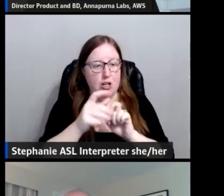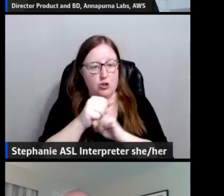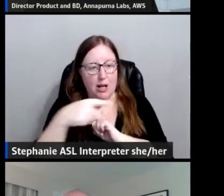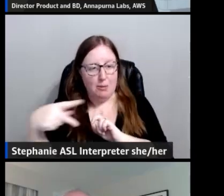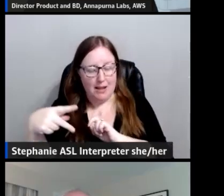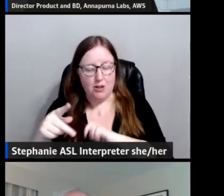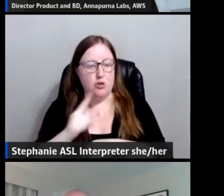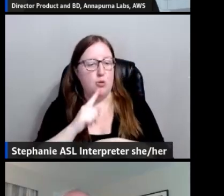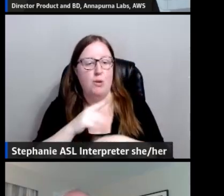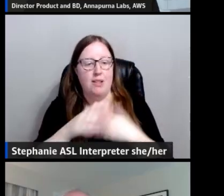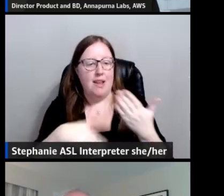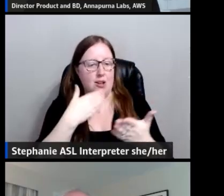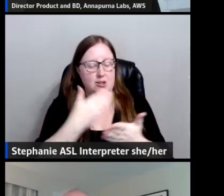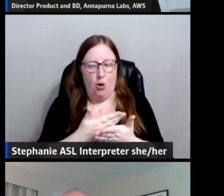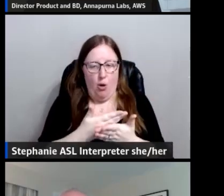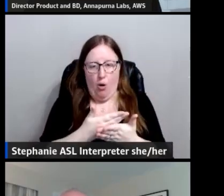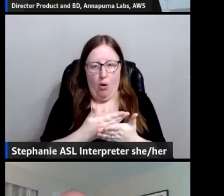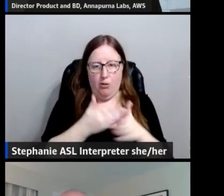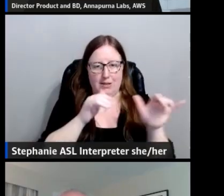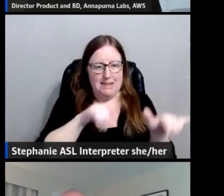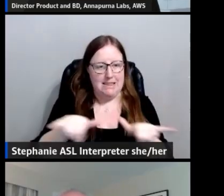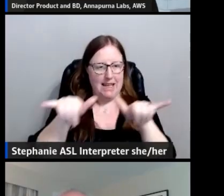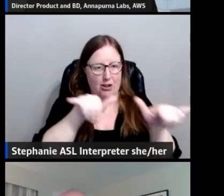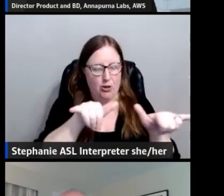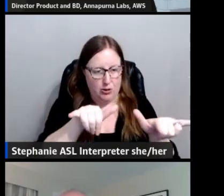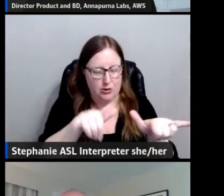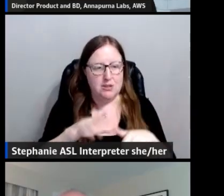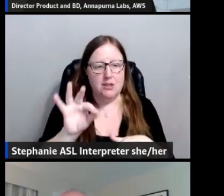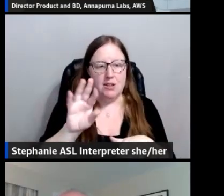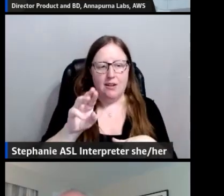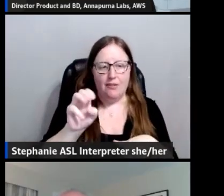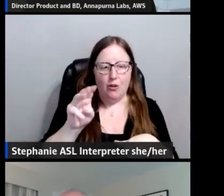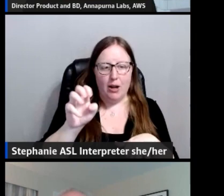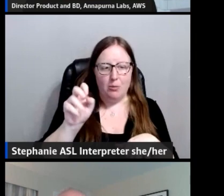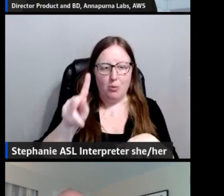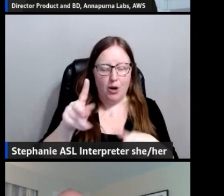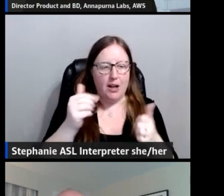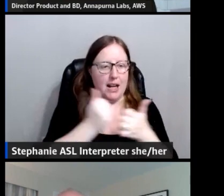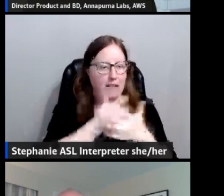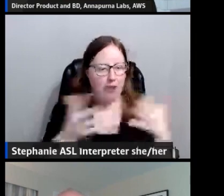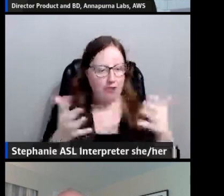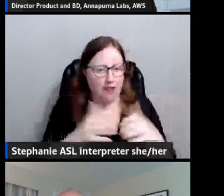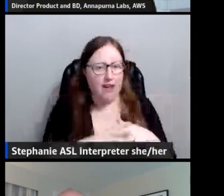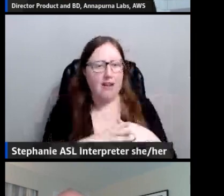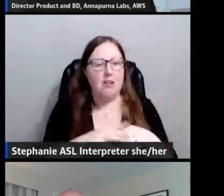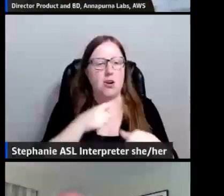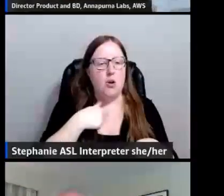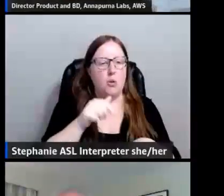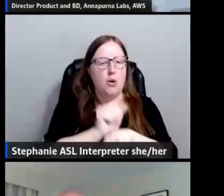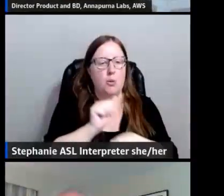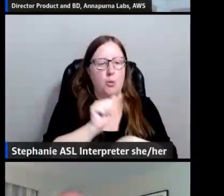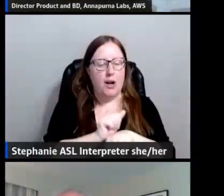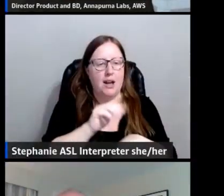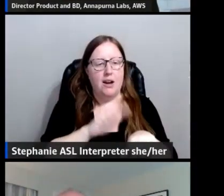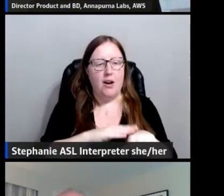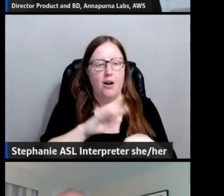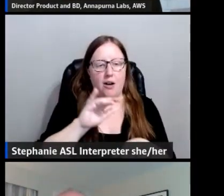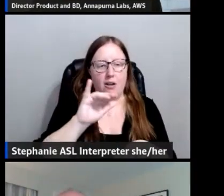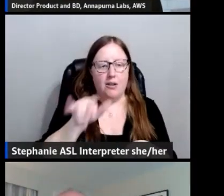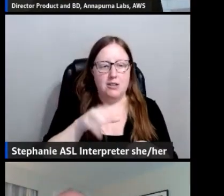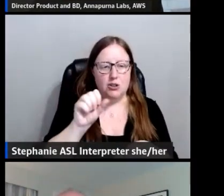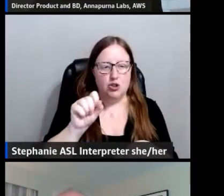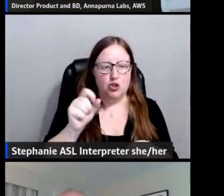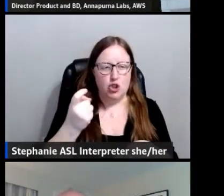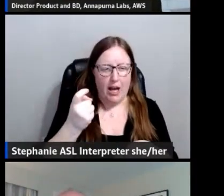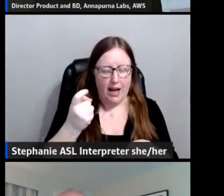all running through standard frameworks like PyTorch and TensorFlow. We're working now on JAX. JAX will come